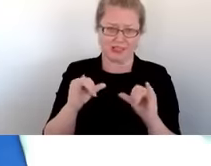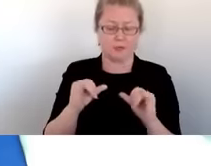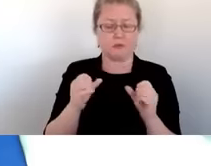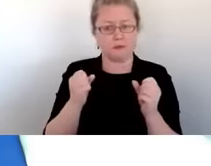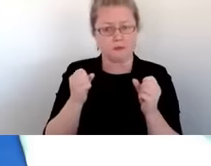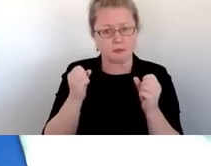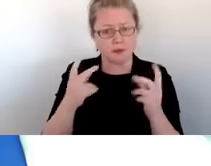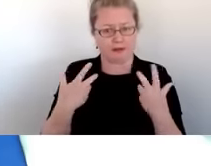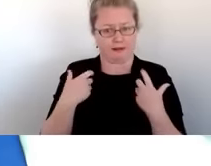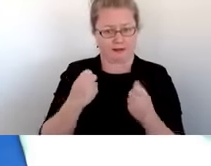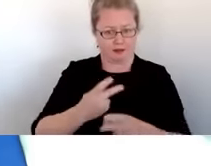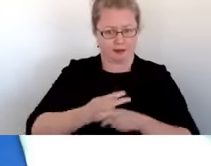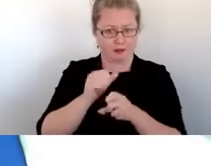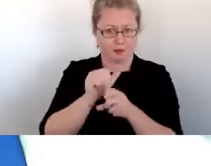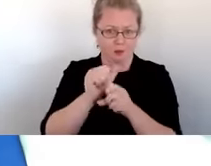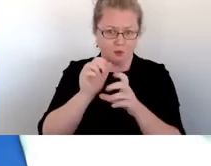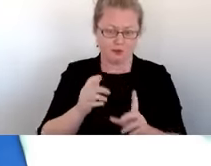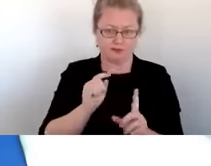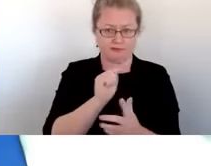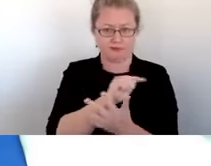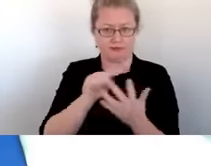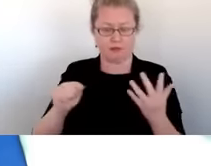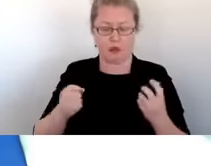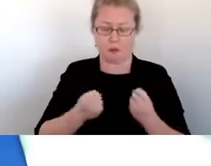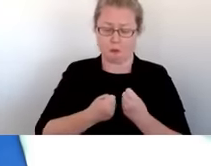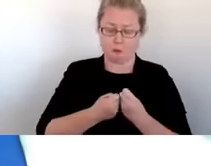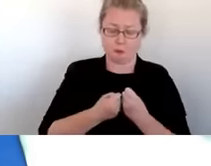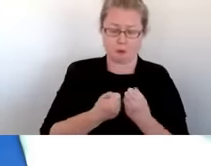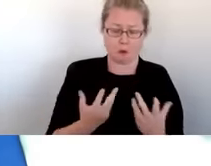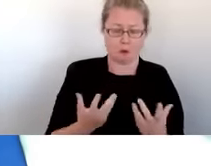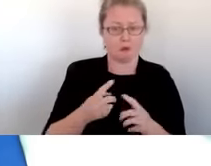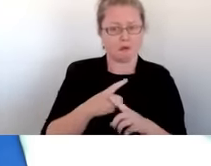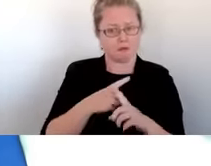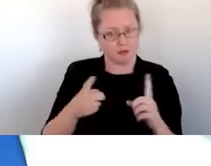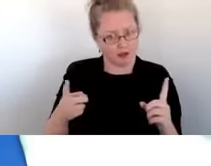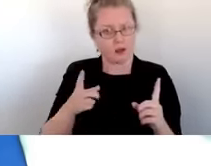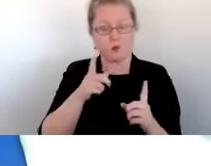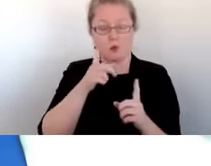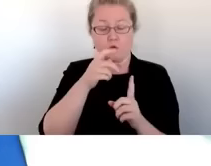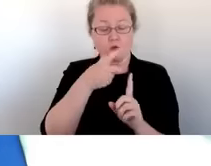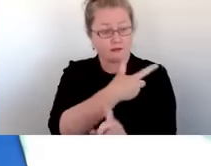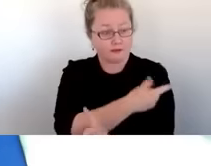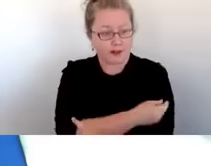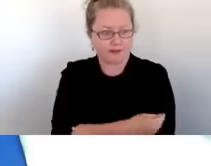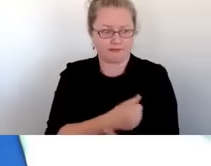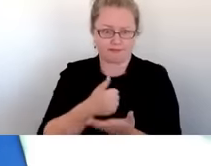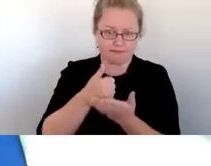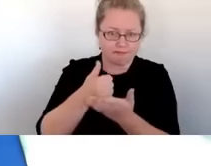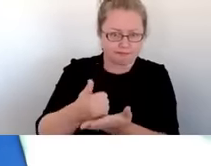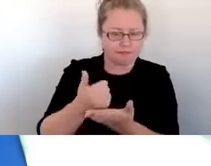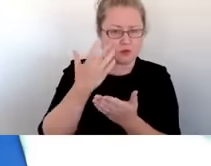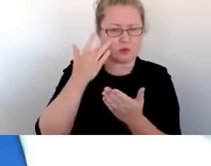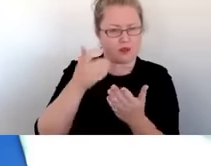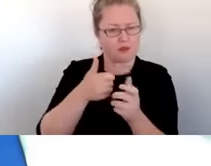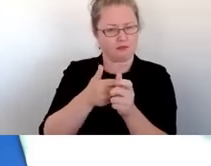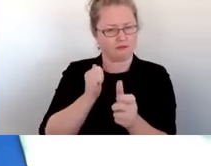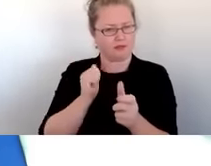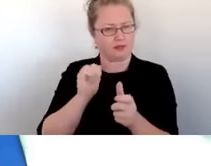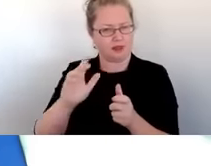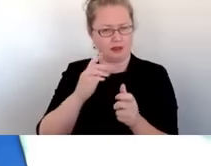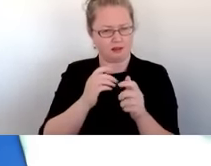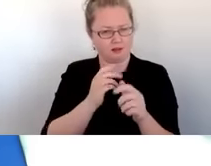workers in the last week where we have information, which is the week prior to the week ending in Labor Day, were off